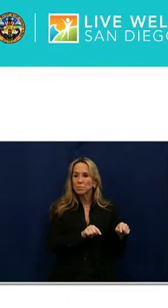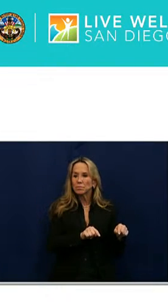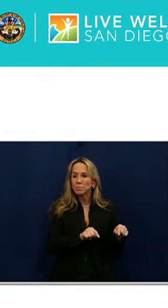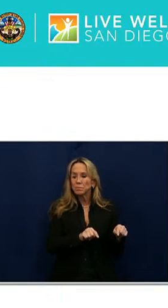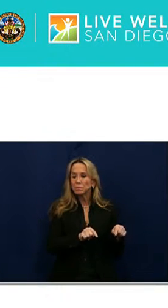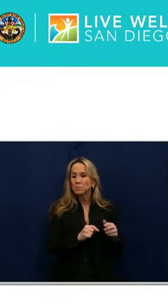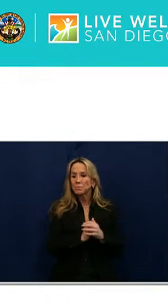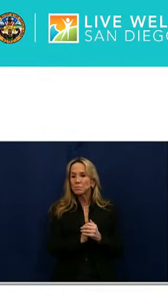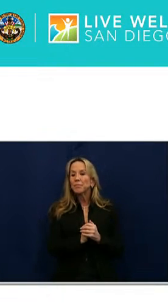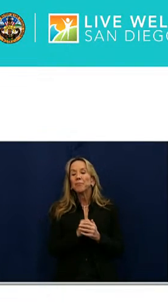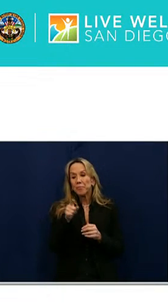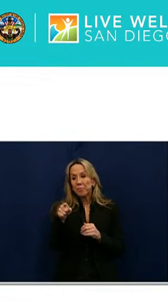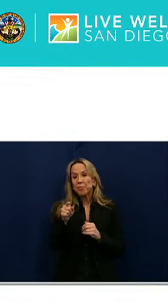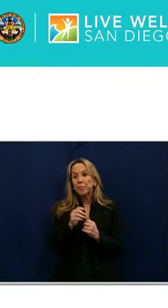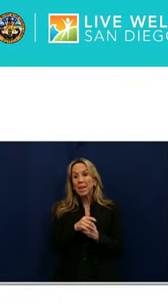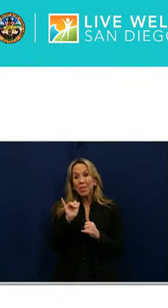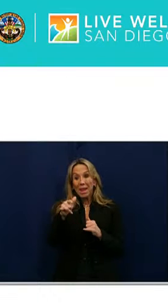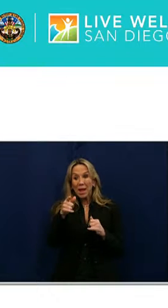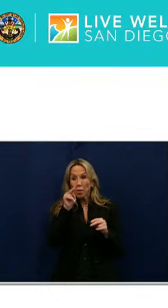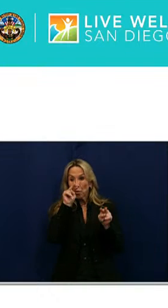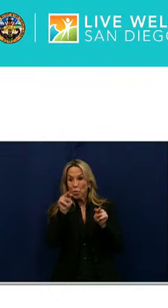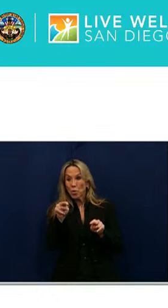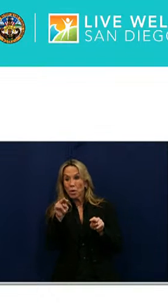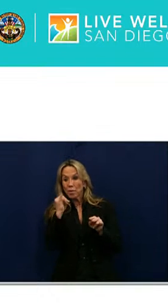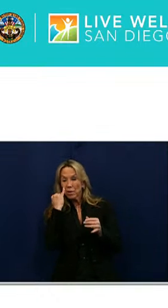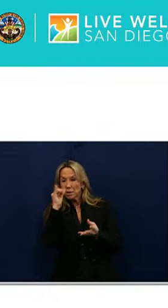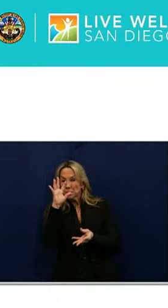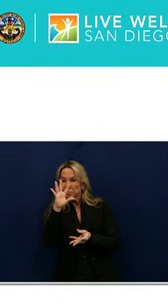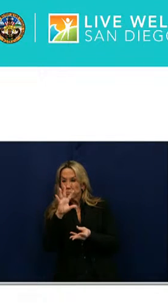the slide, this next slide, we're getting